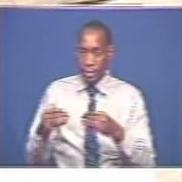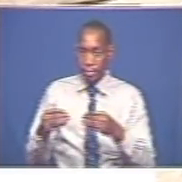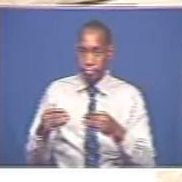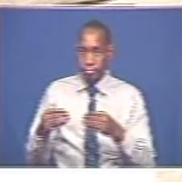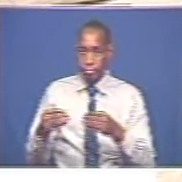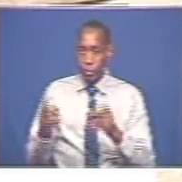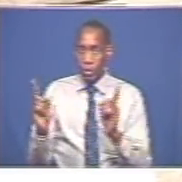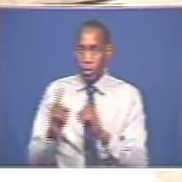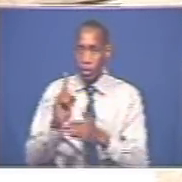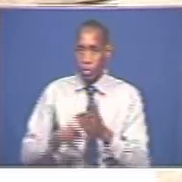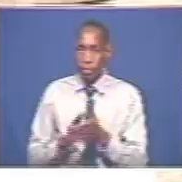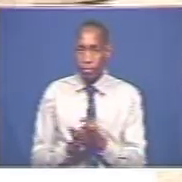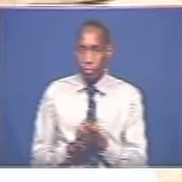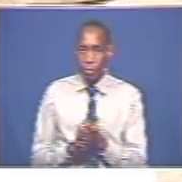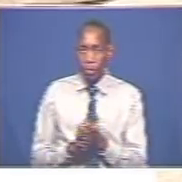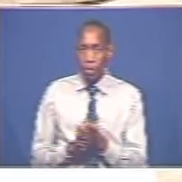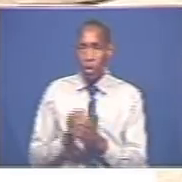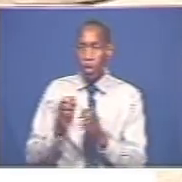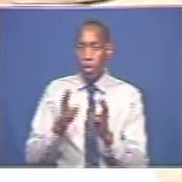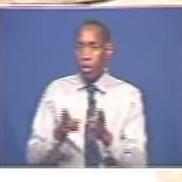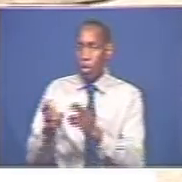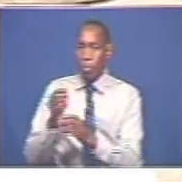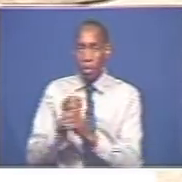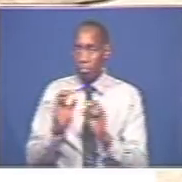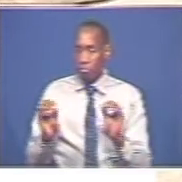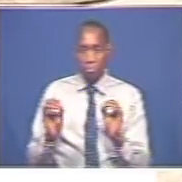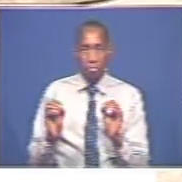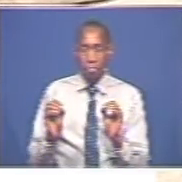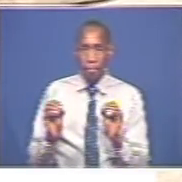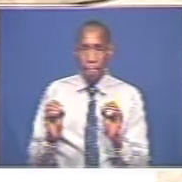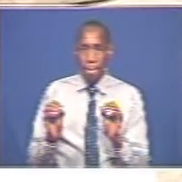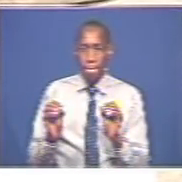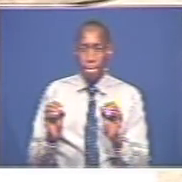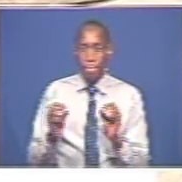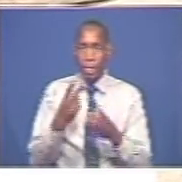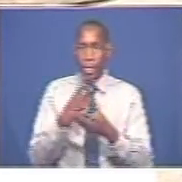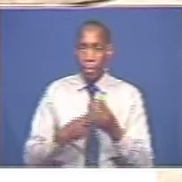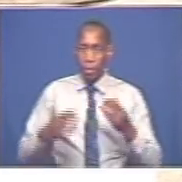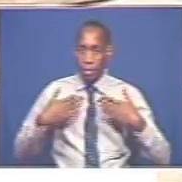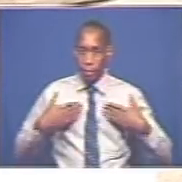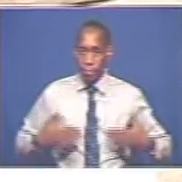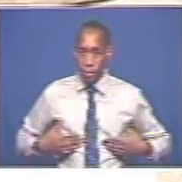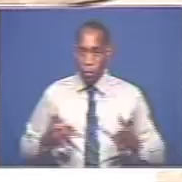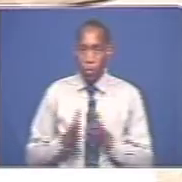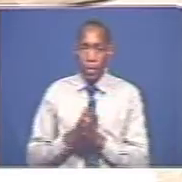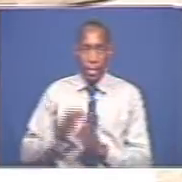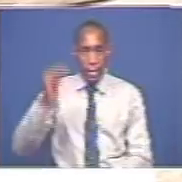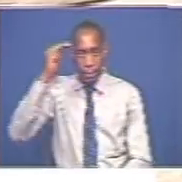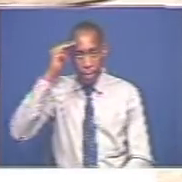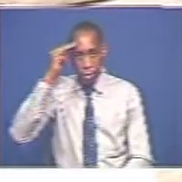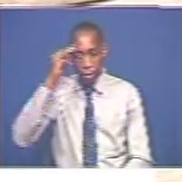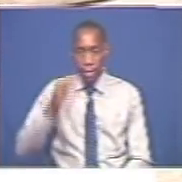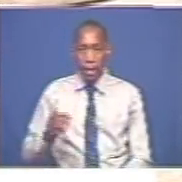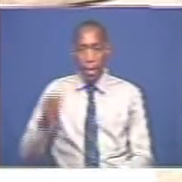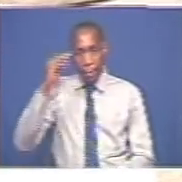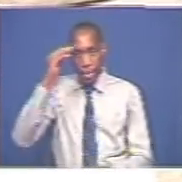it's an abnormality in function, that you're not able to function normally, and it's both physical and mental. The mental is not very visible.